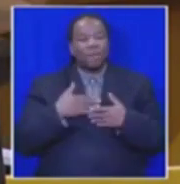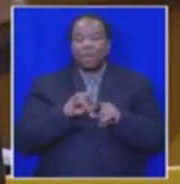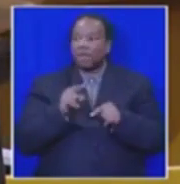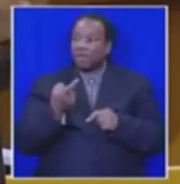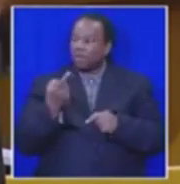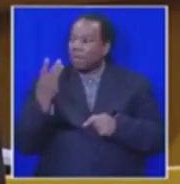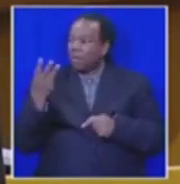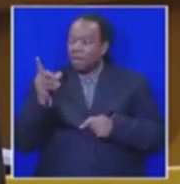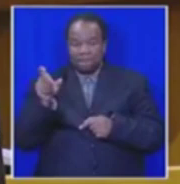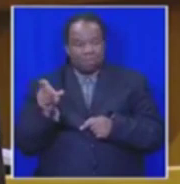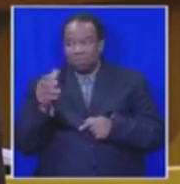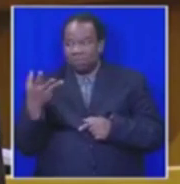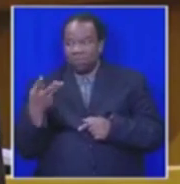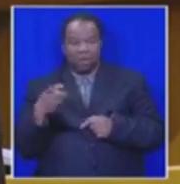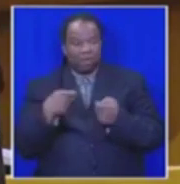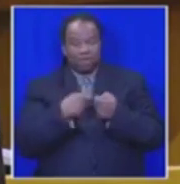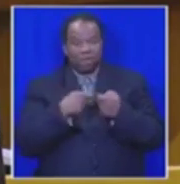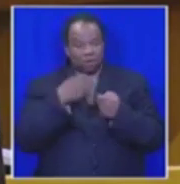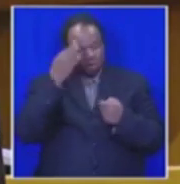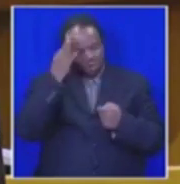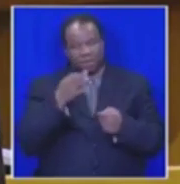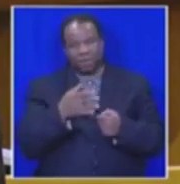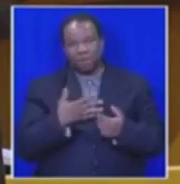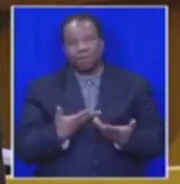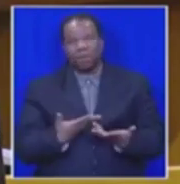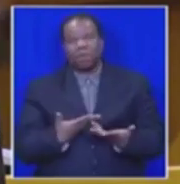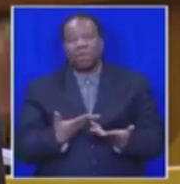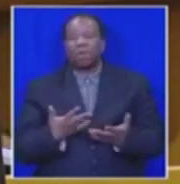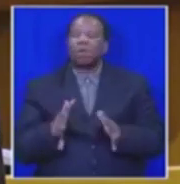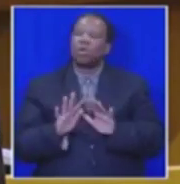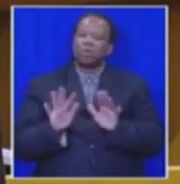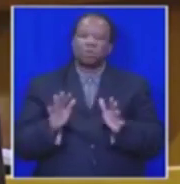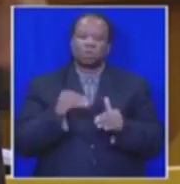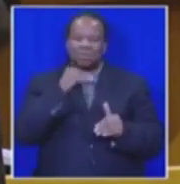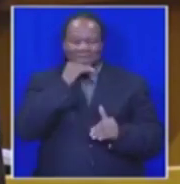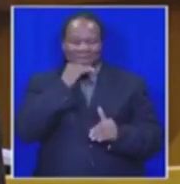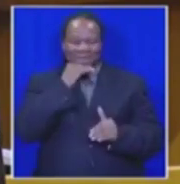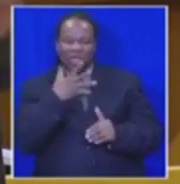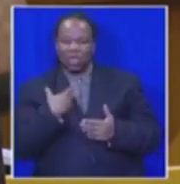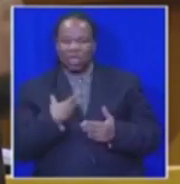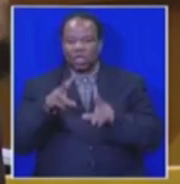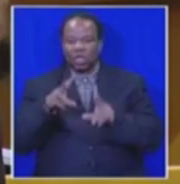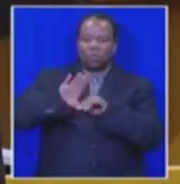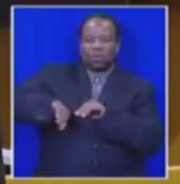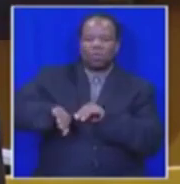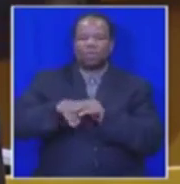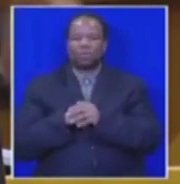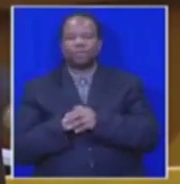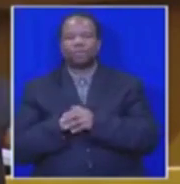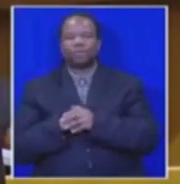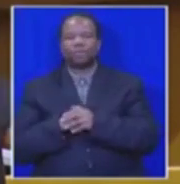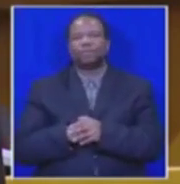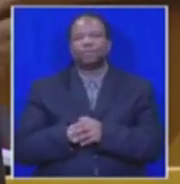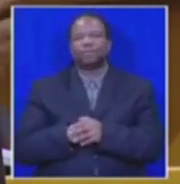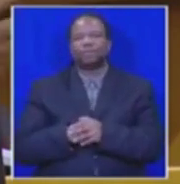That's a problem we're dealing with. It's not that we are not attending to the issues. Even if you stretch the